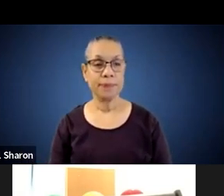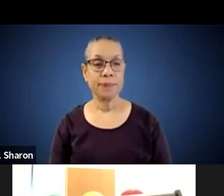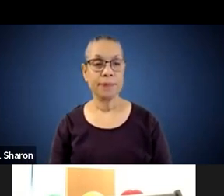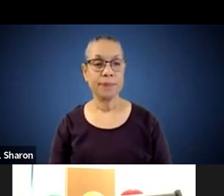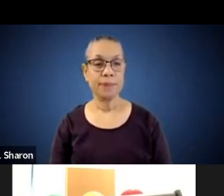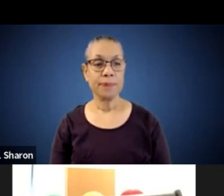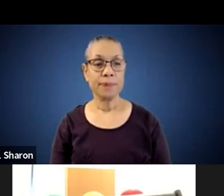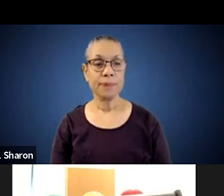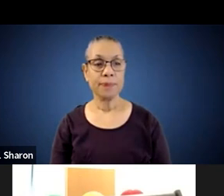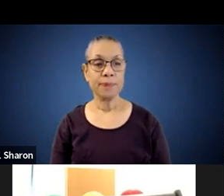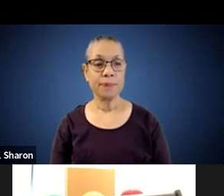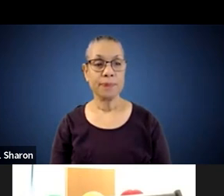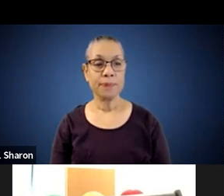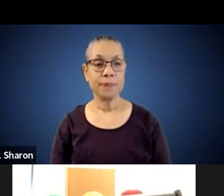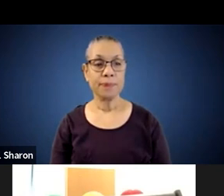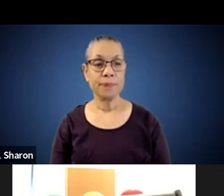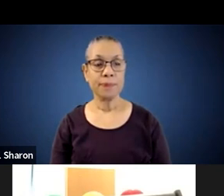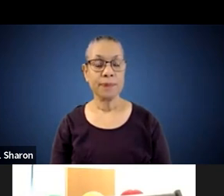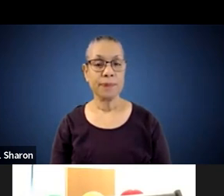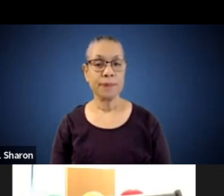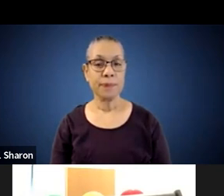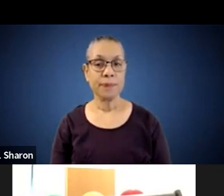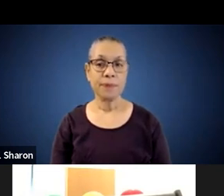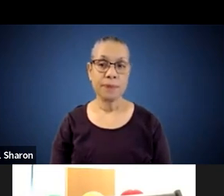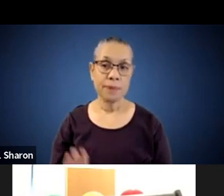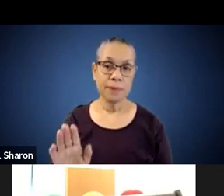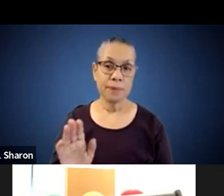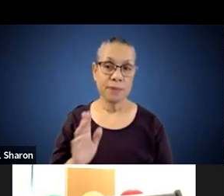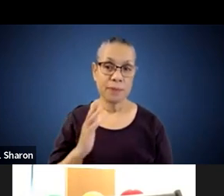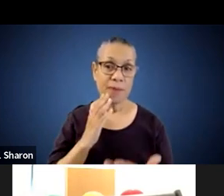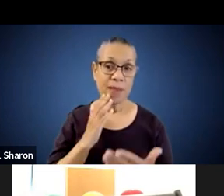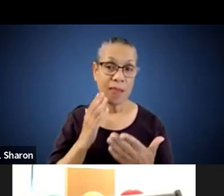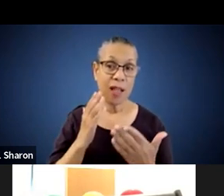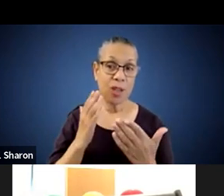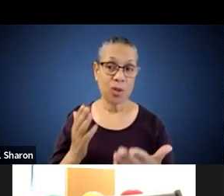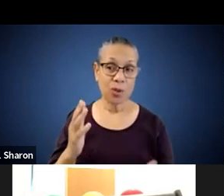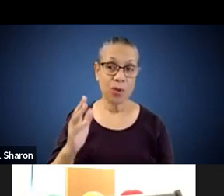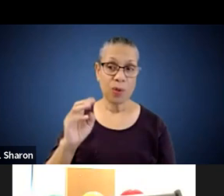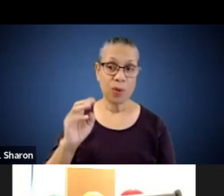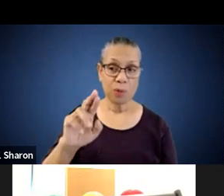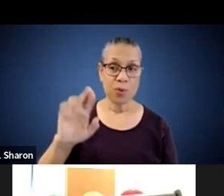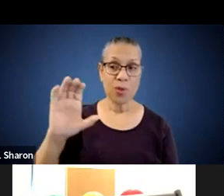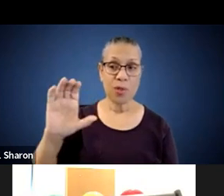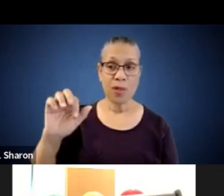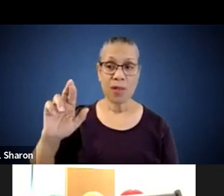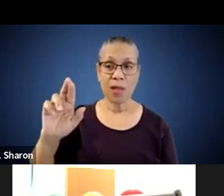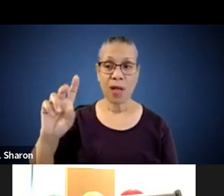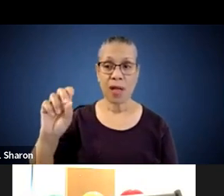uh I'd just like to say thank you so much Mr cardet Hernandez